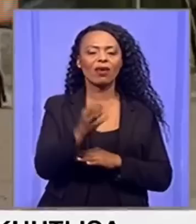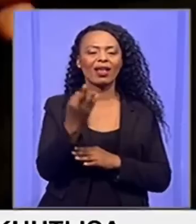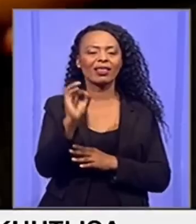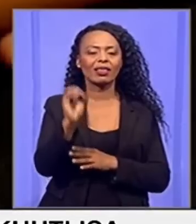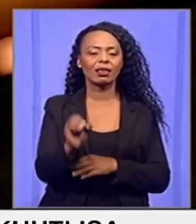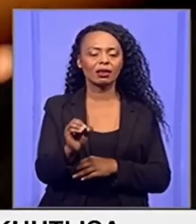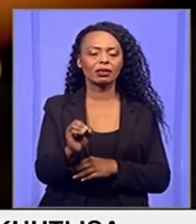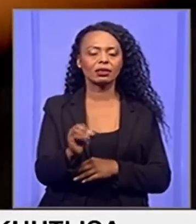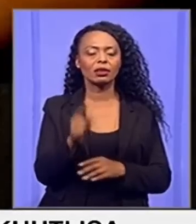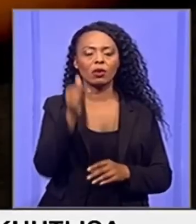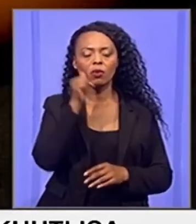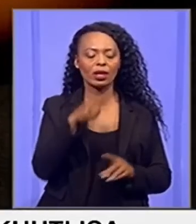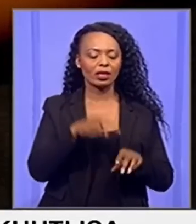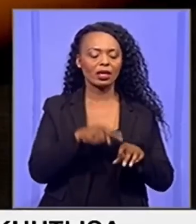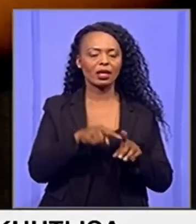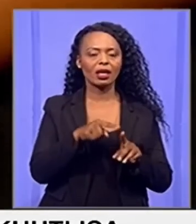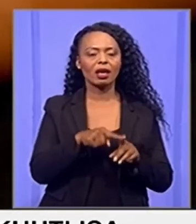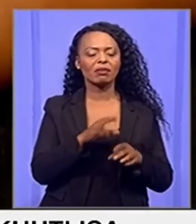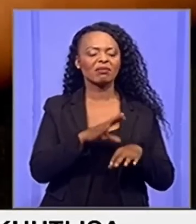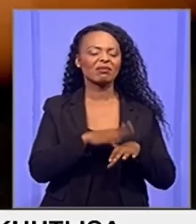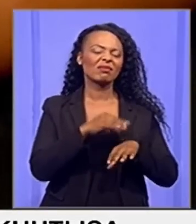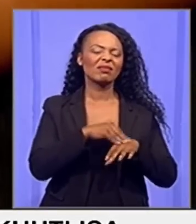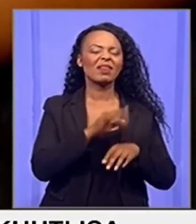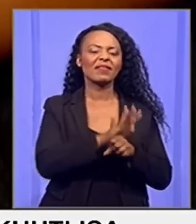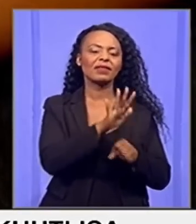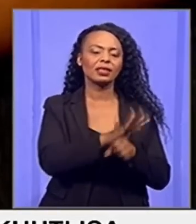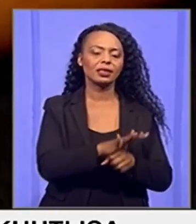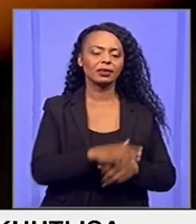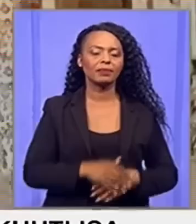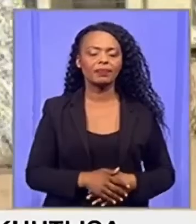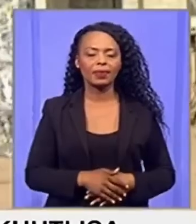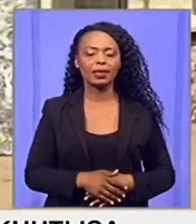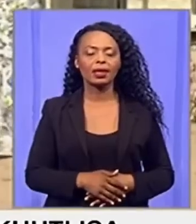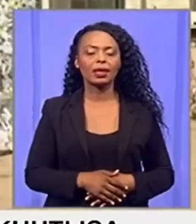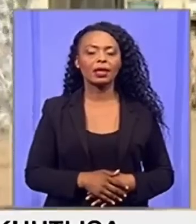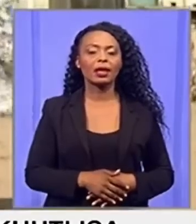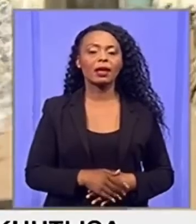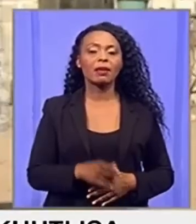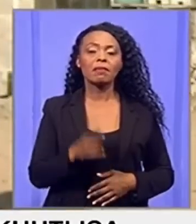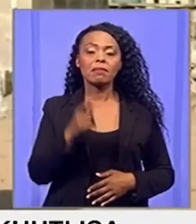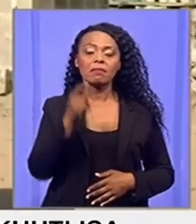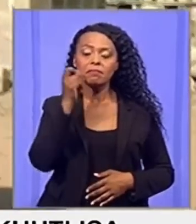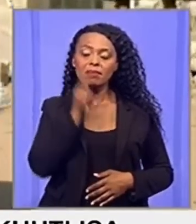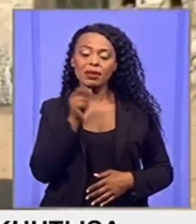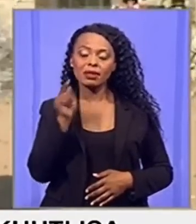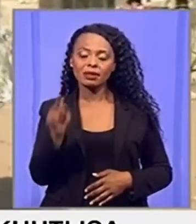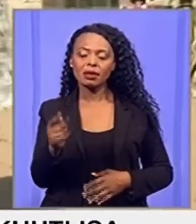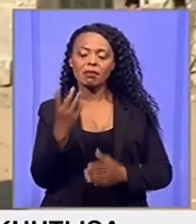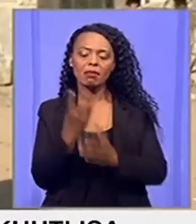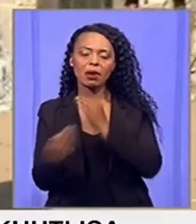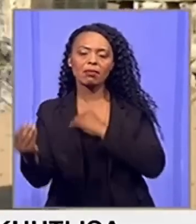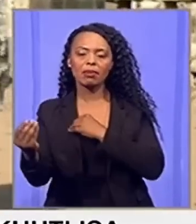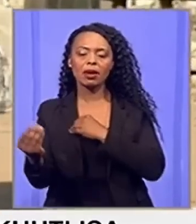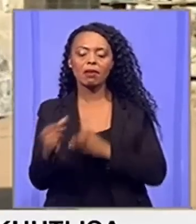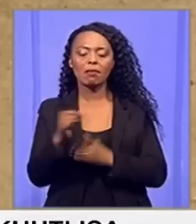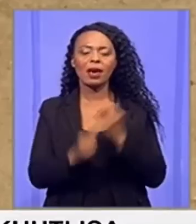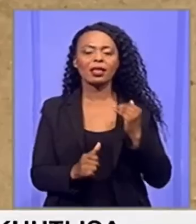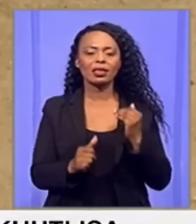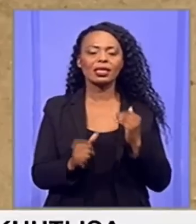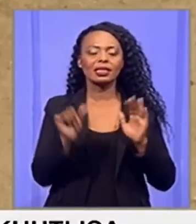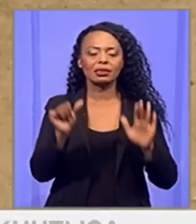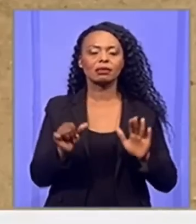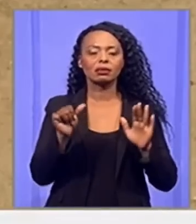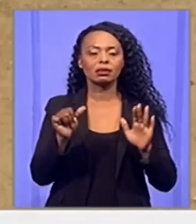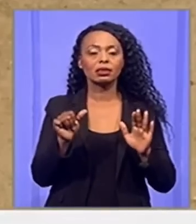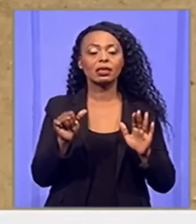30 fa a ne a na le dingwaga di le 15. Monna we o ne a nyamela mme a tlhagalela morago ga dikgwedi di le 6.